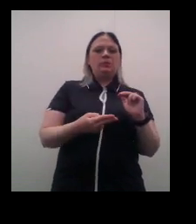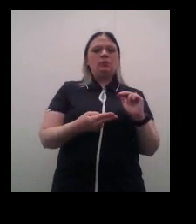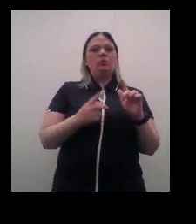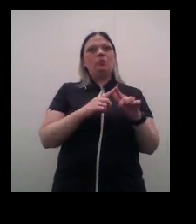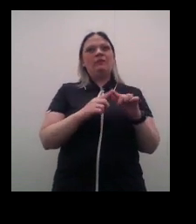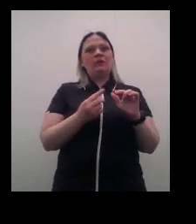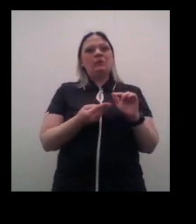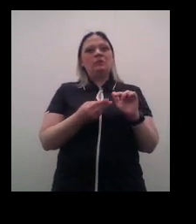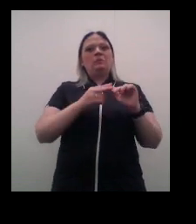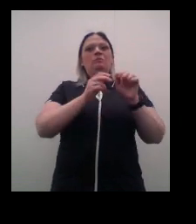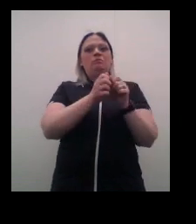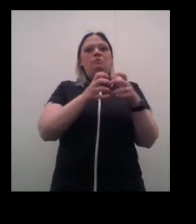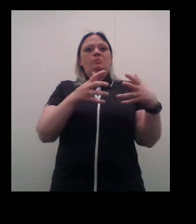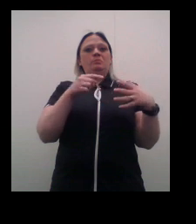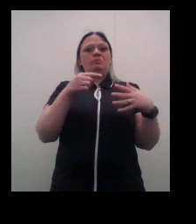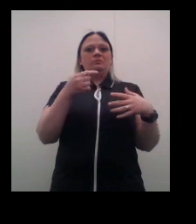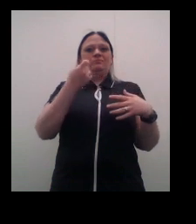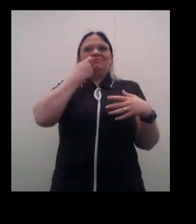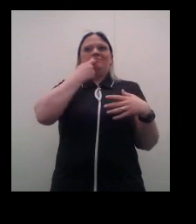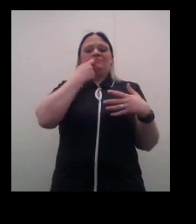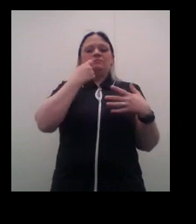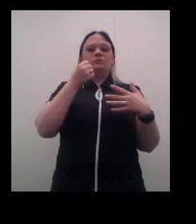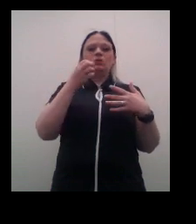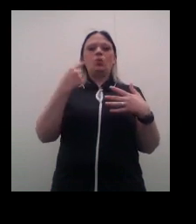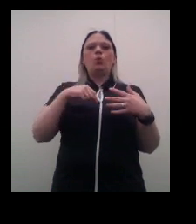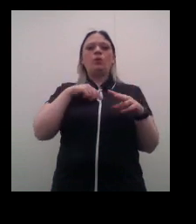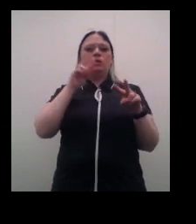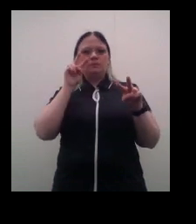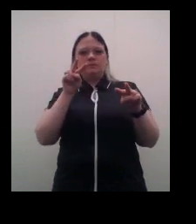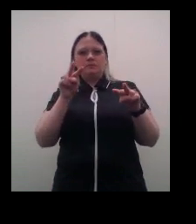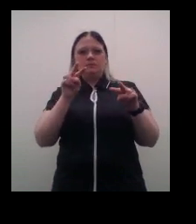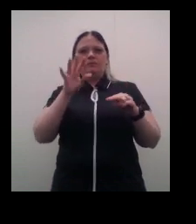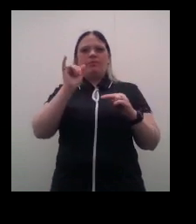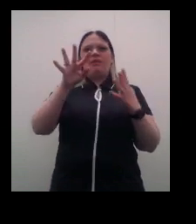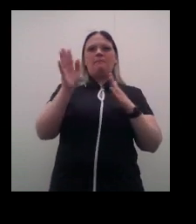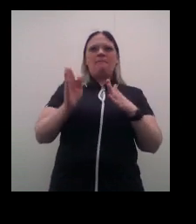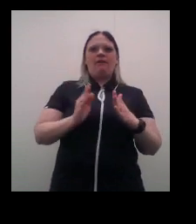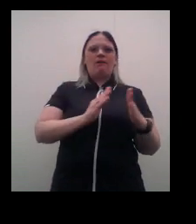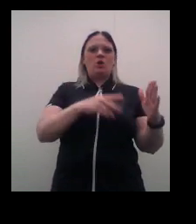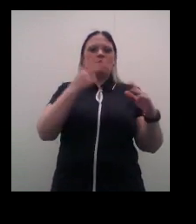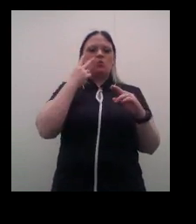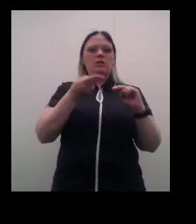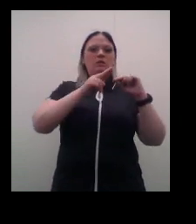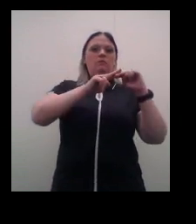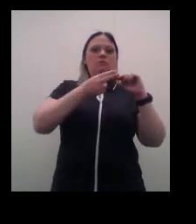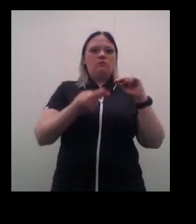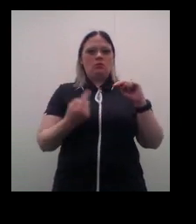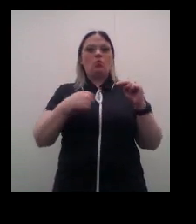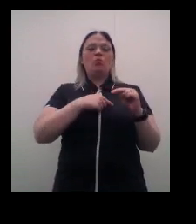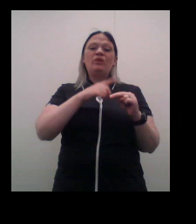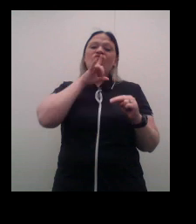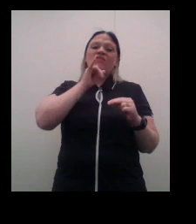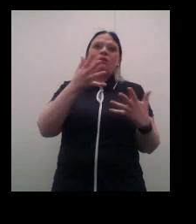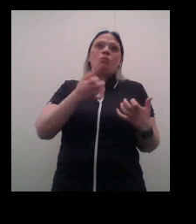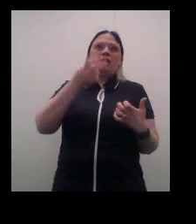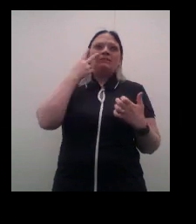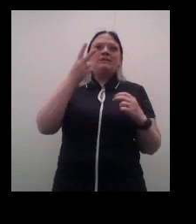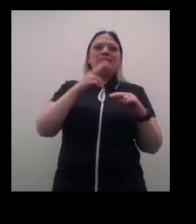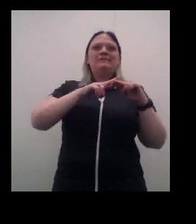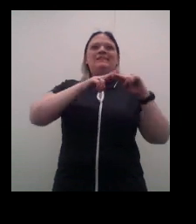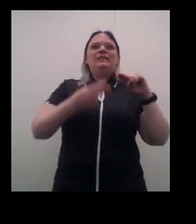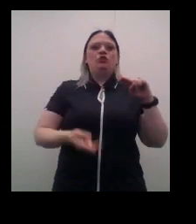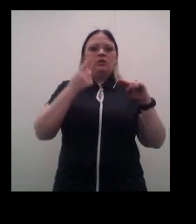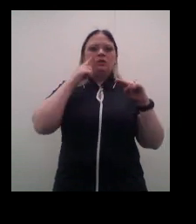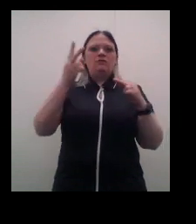days. So we'll be constantly monitoring this 2-week pattern to see if there is an increase or decrease. We really want to see a decrease over a